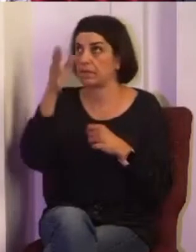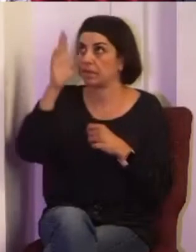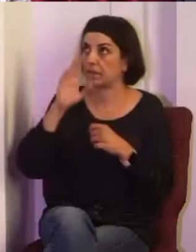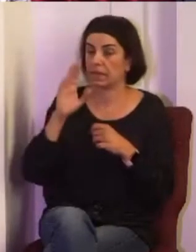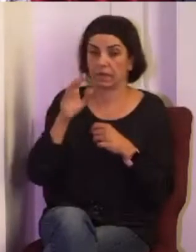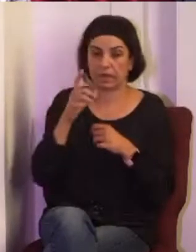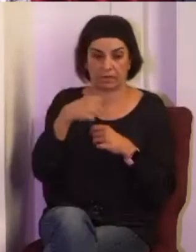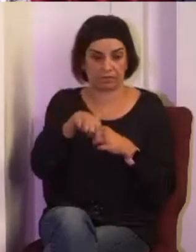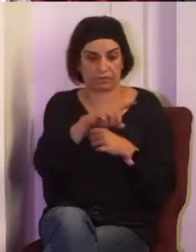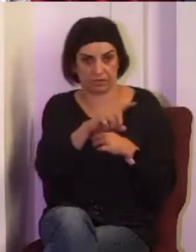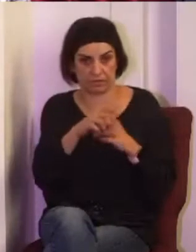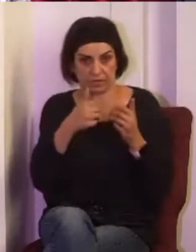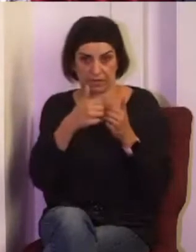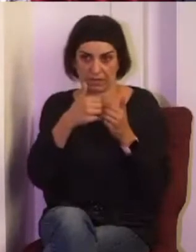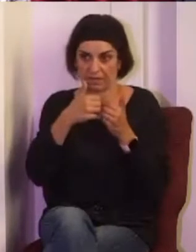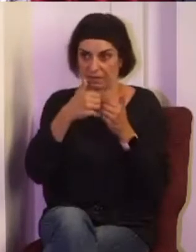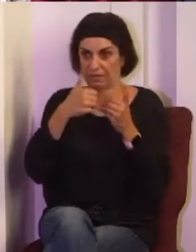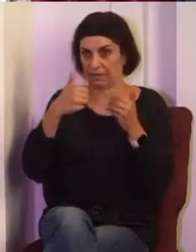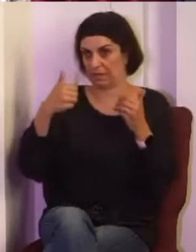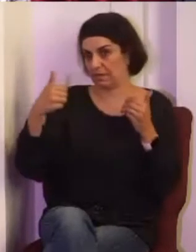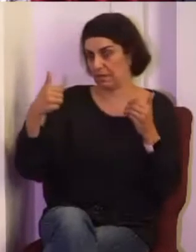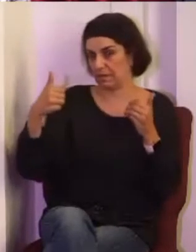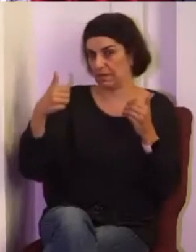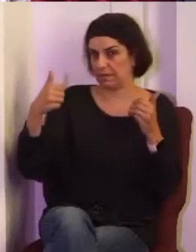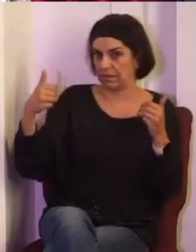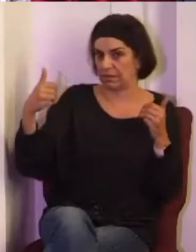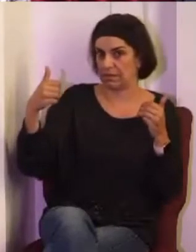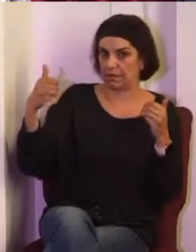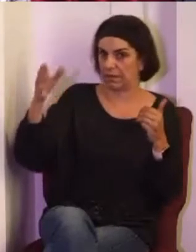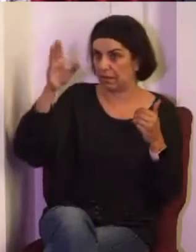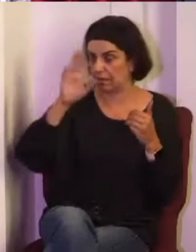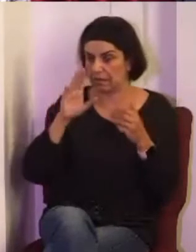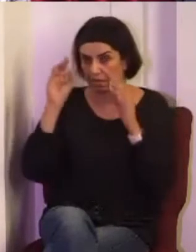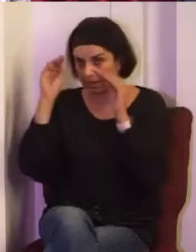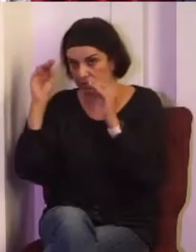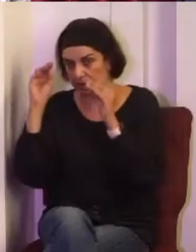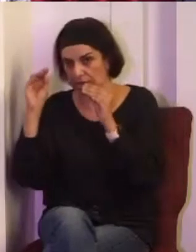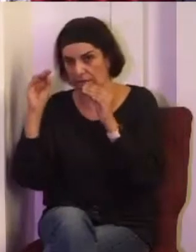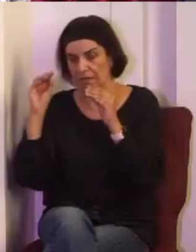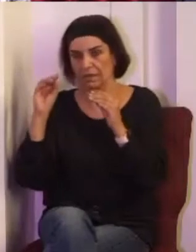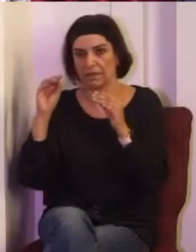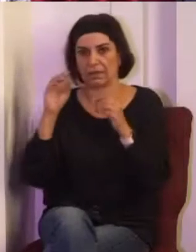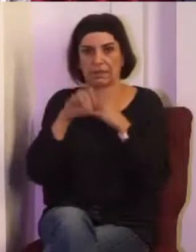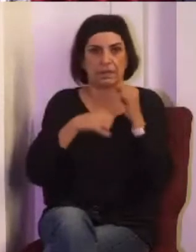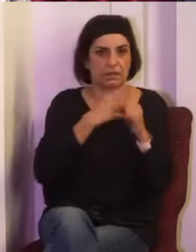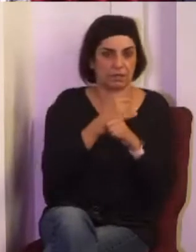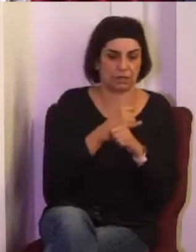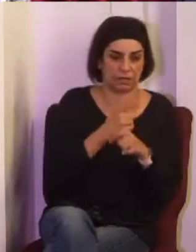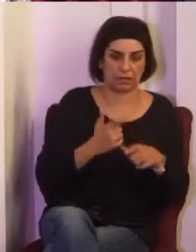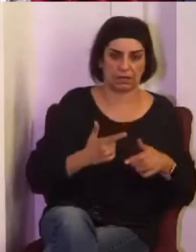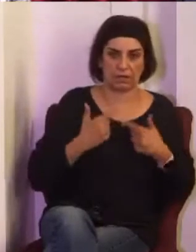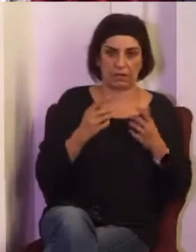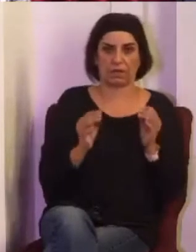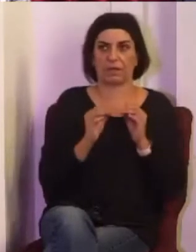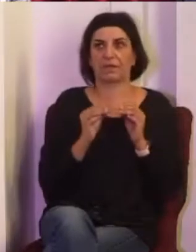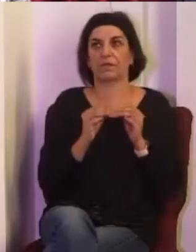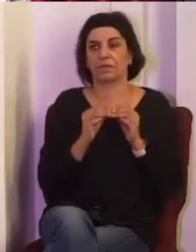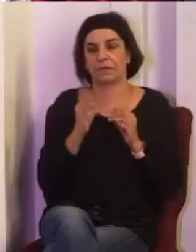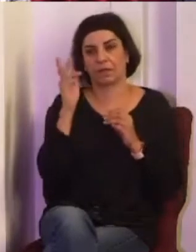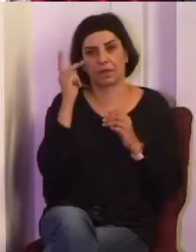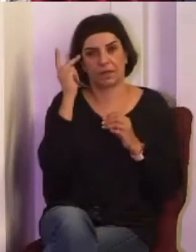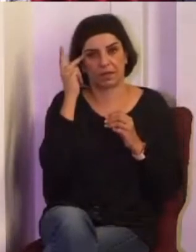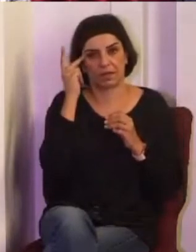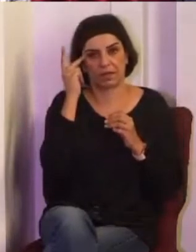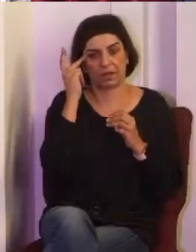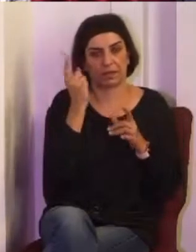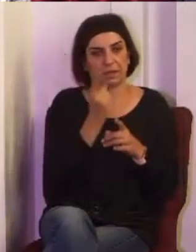teachings, and the more in the natural they lived, the more politically correct people wanted